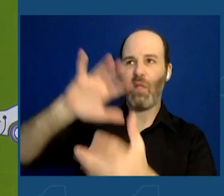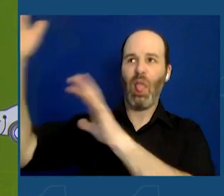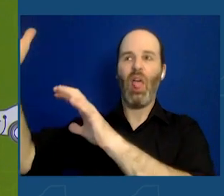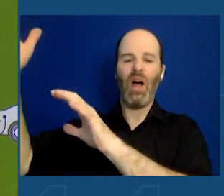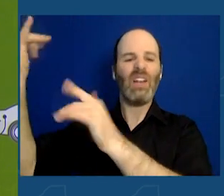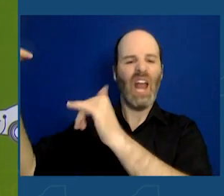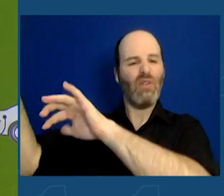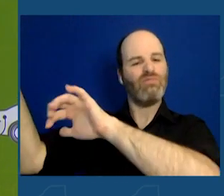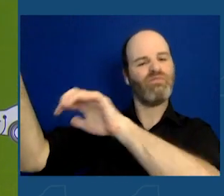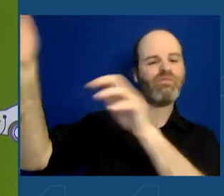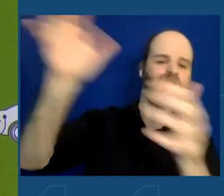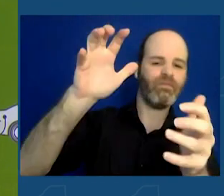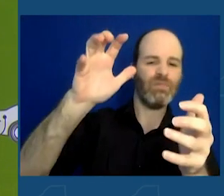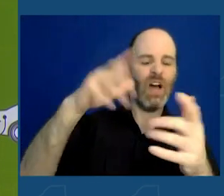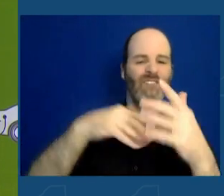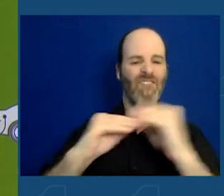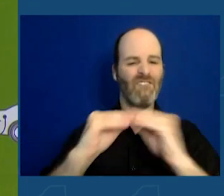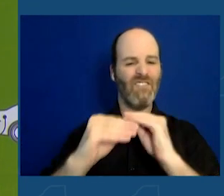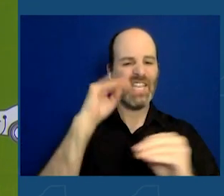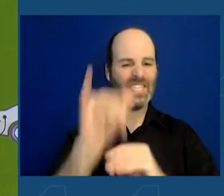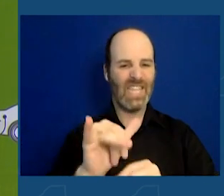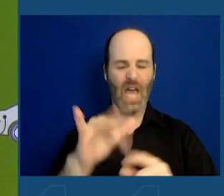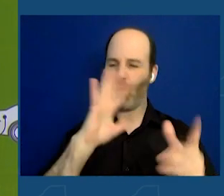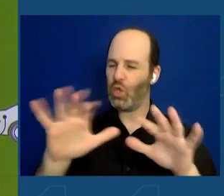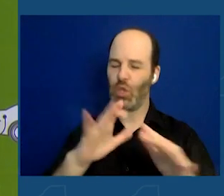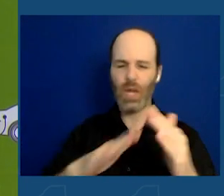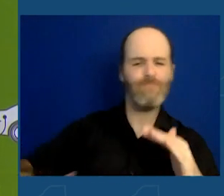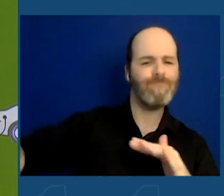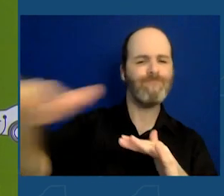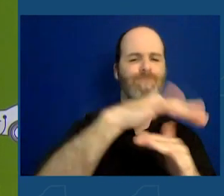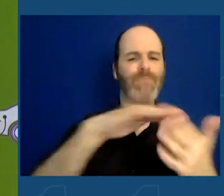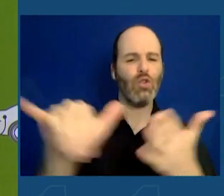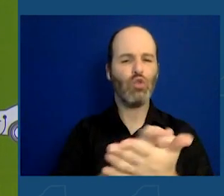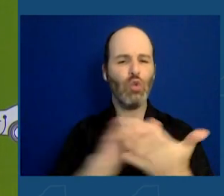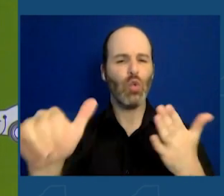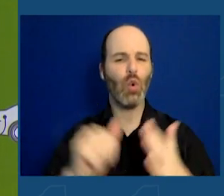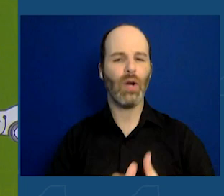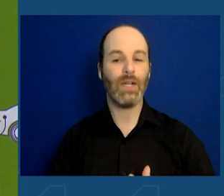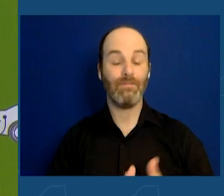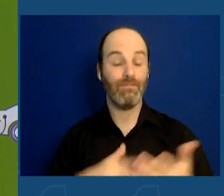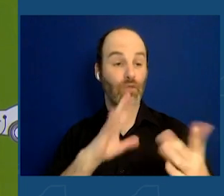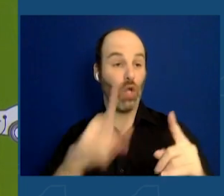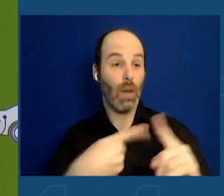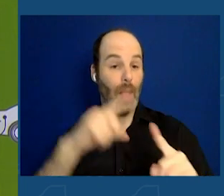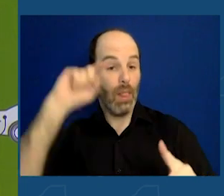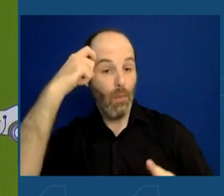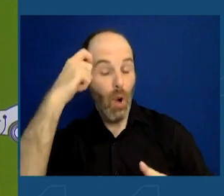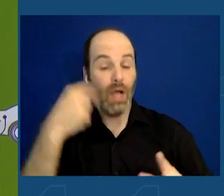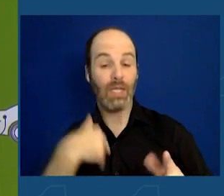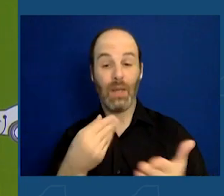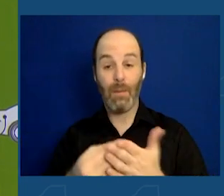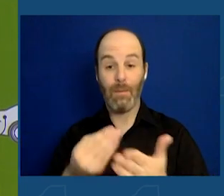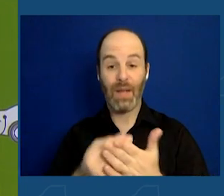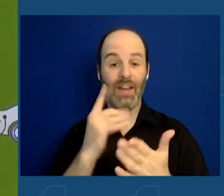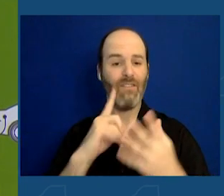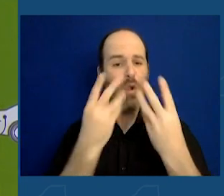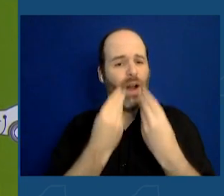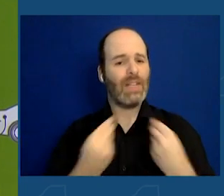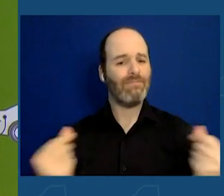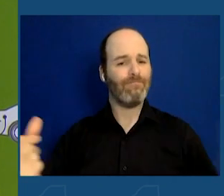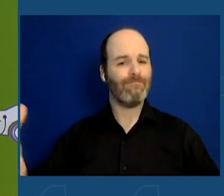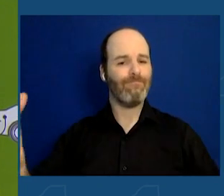York. I talk about the Bronx when I'm talking about money to heal the black and